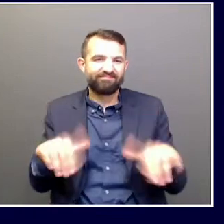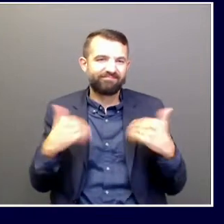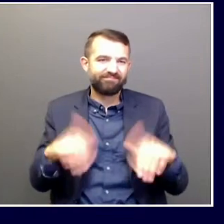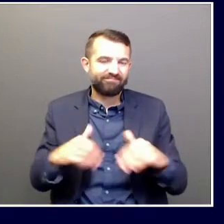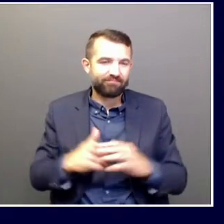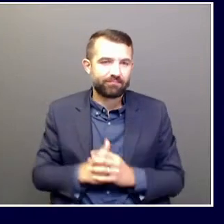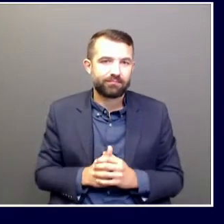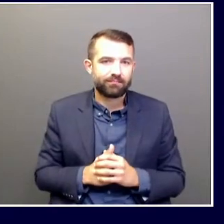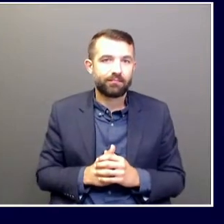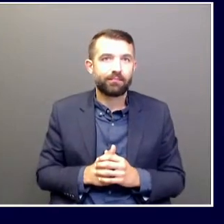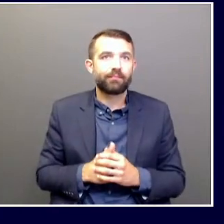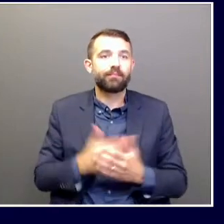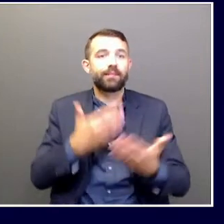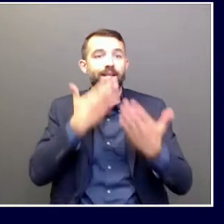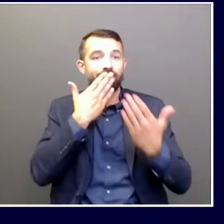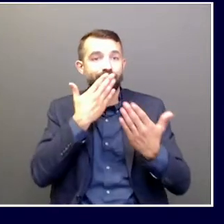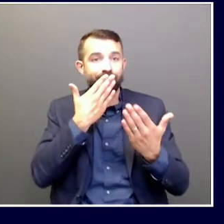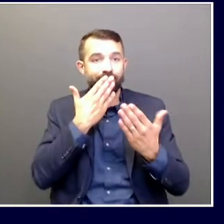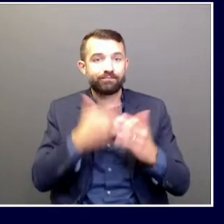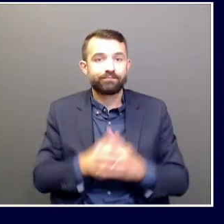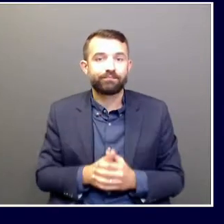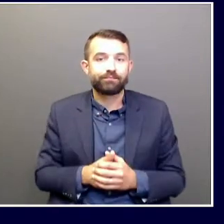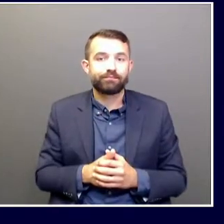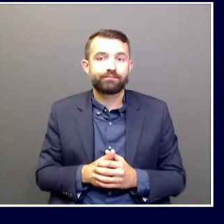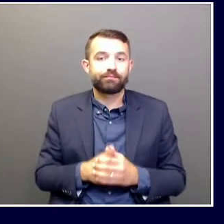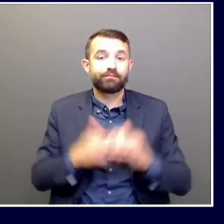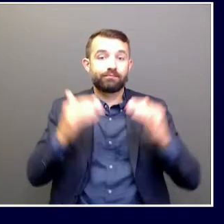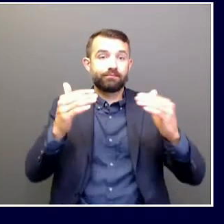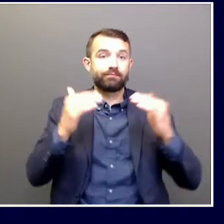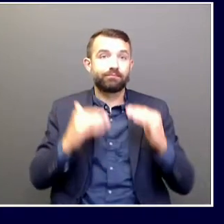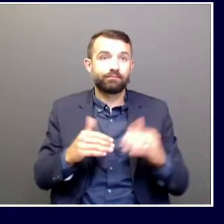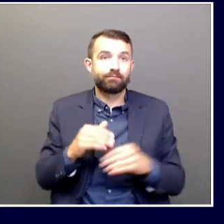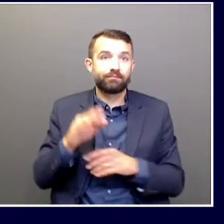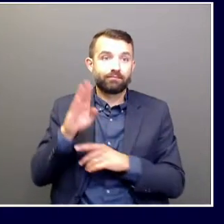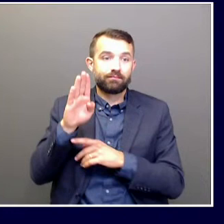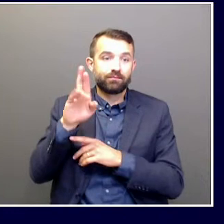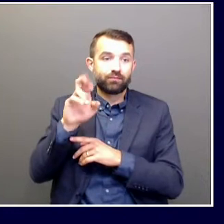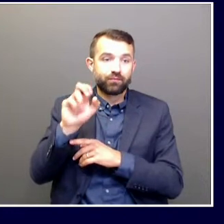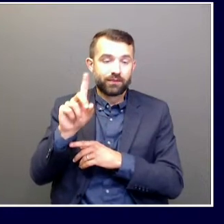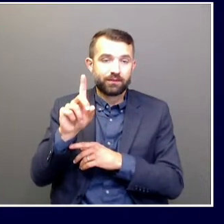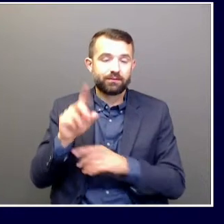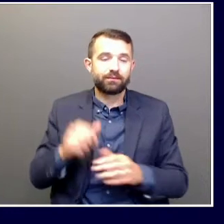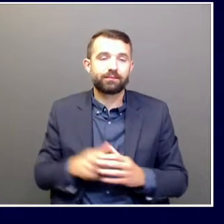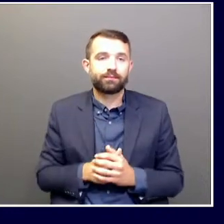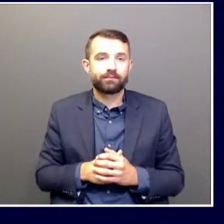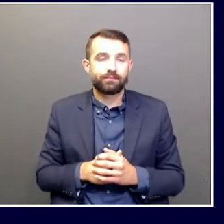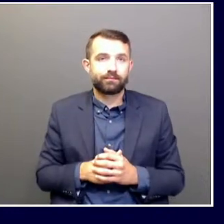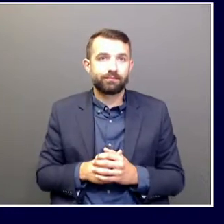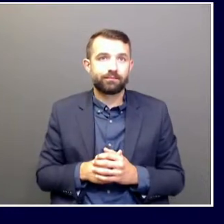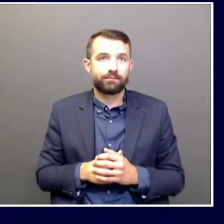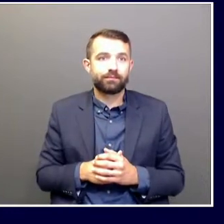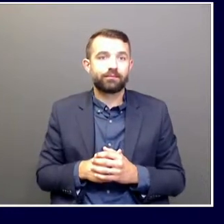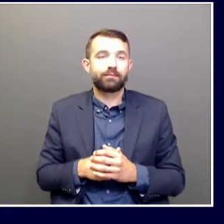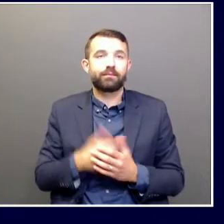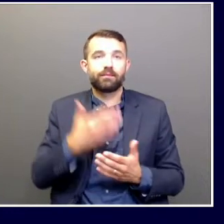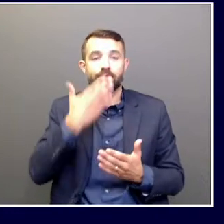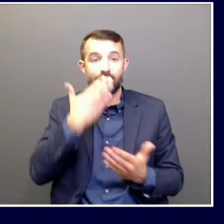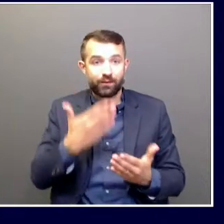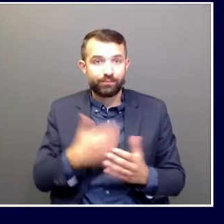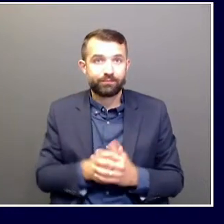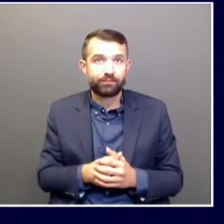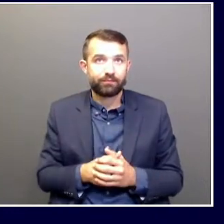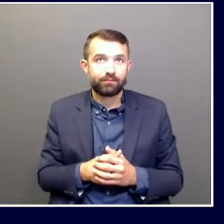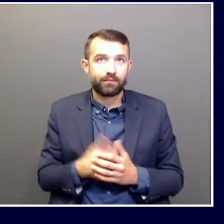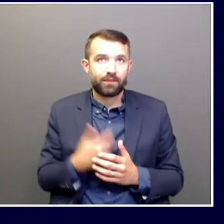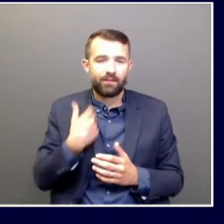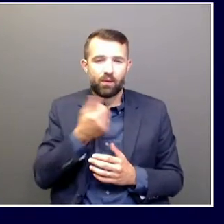Thanks, Emily. Let me go to Brad Rogers next. Hey, Dr. Shah, just a couple of quick questions. That 40